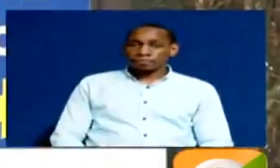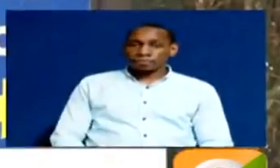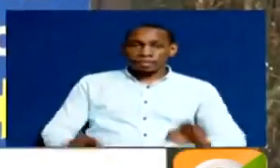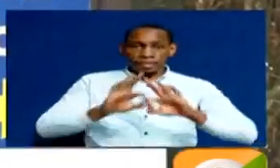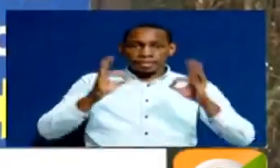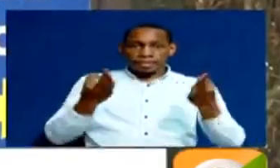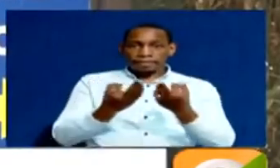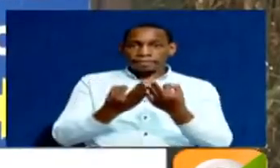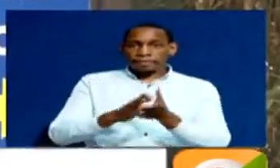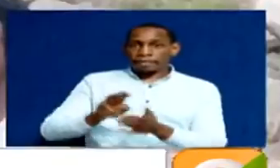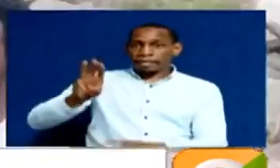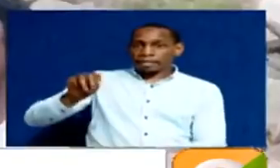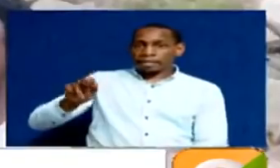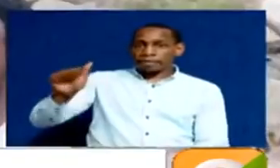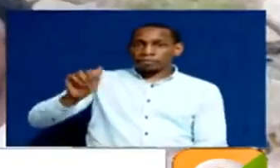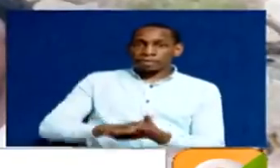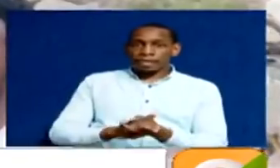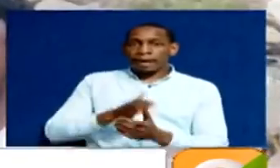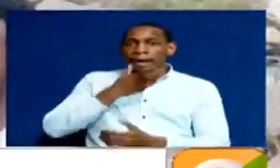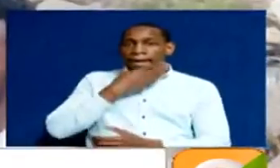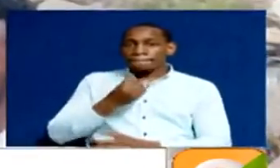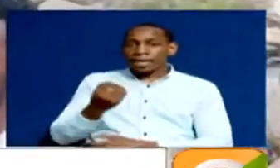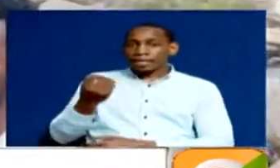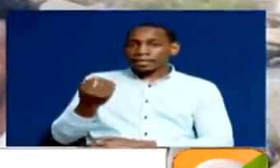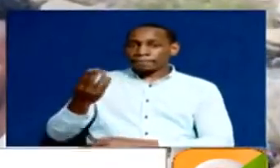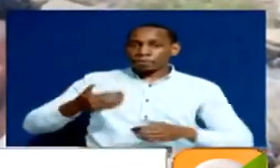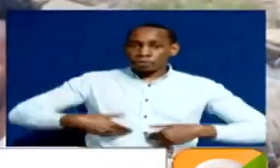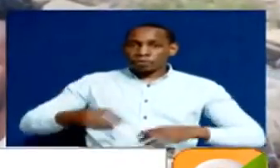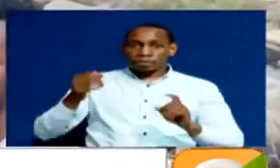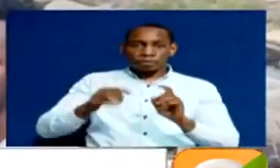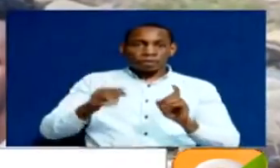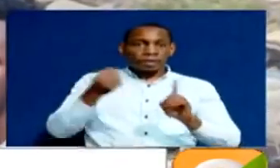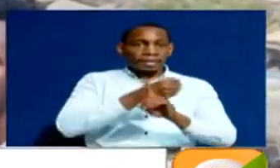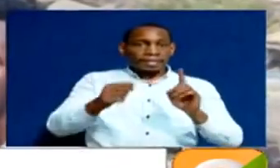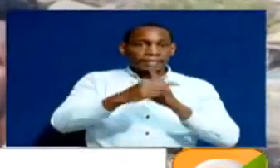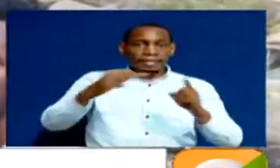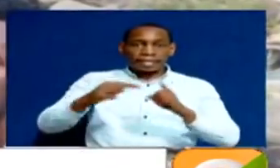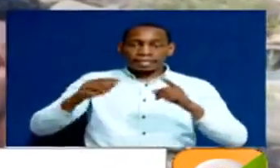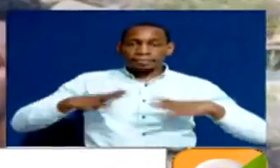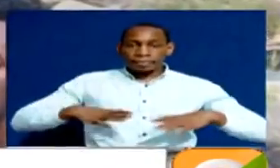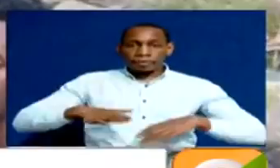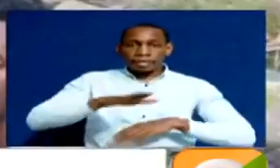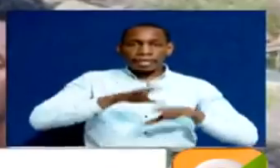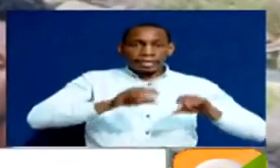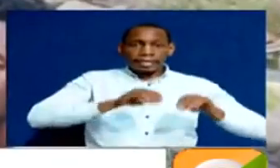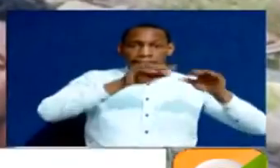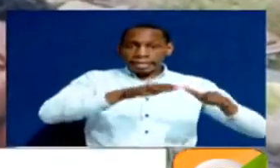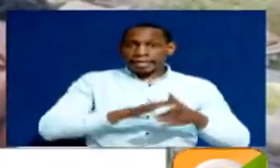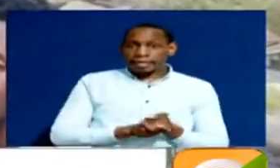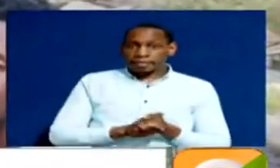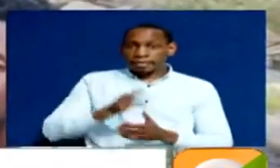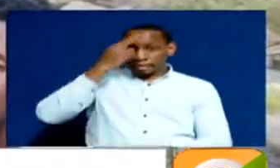The family of Nicholas Musa, one of the four young men who were attacked and killed by angry residents of Ngamuriangi area of